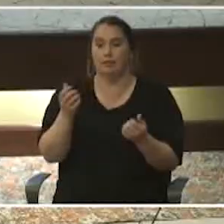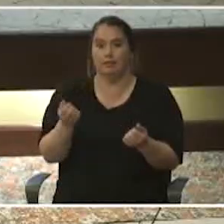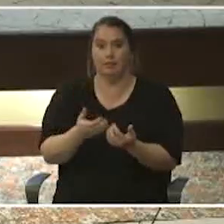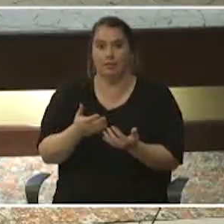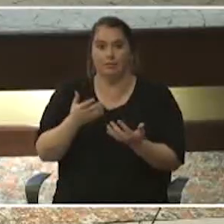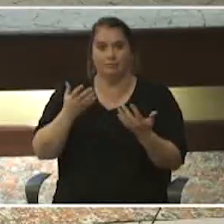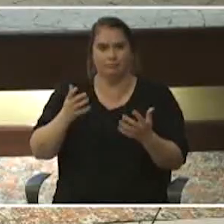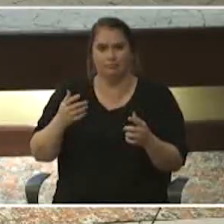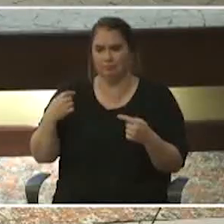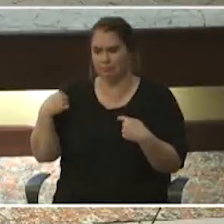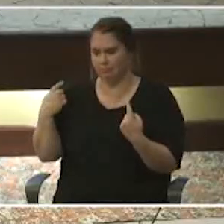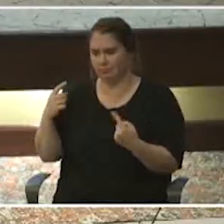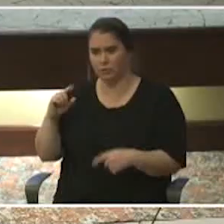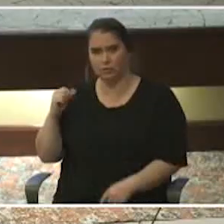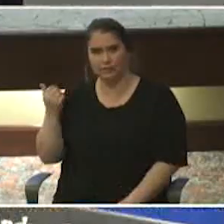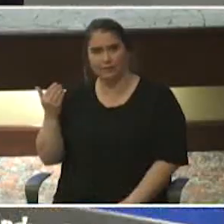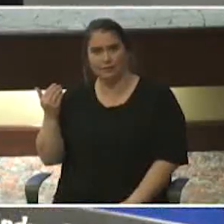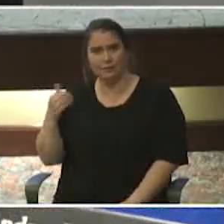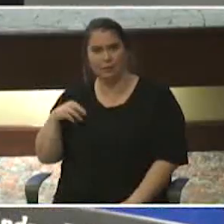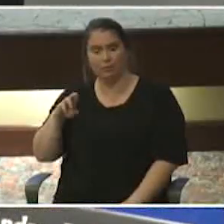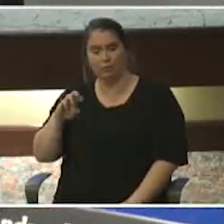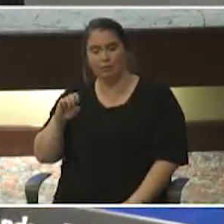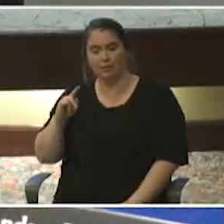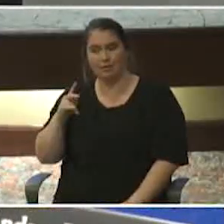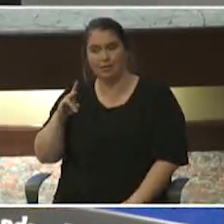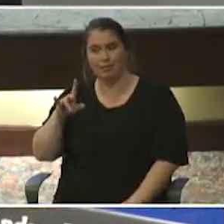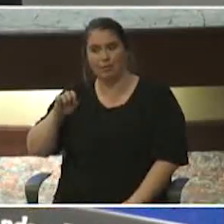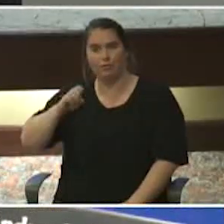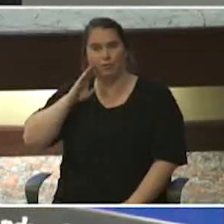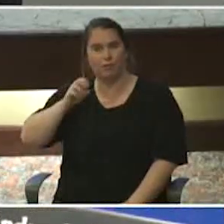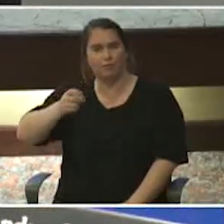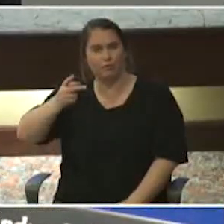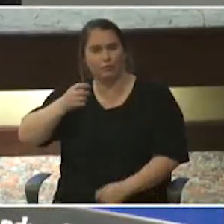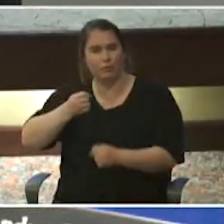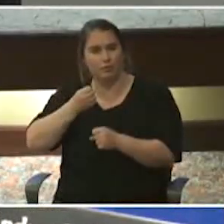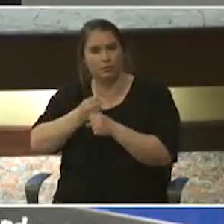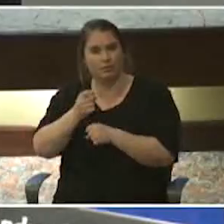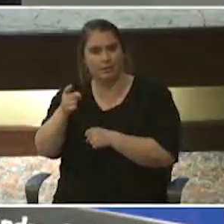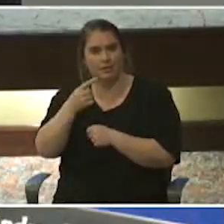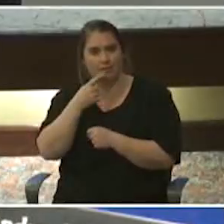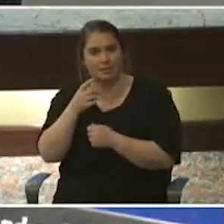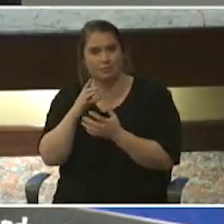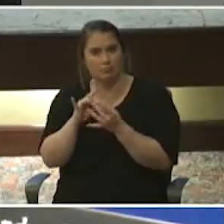think, in 2015 and then reliable maybe for a couple of years. And